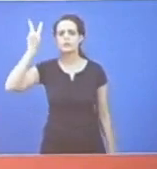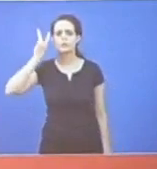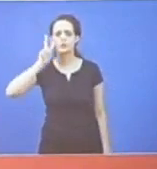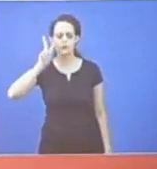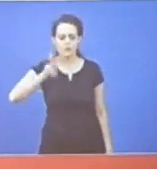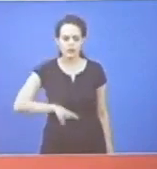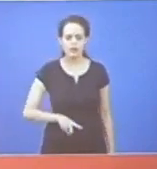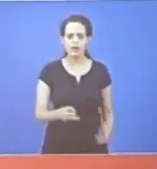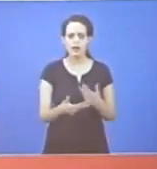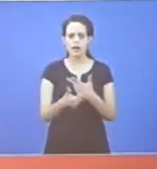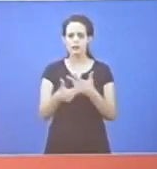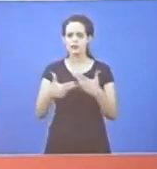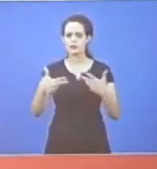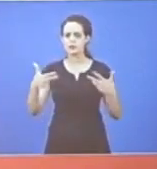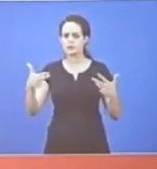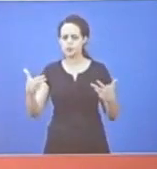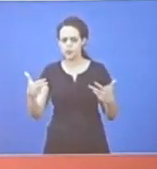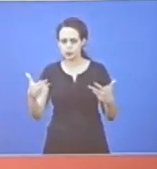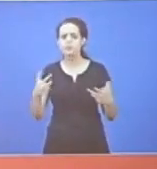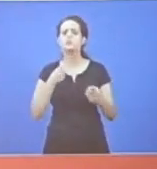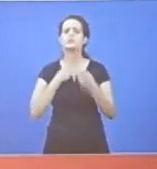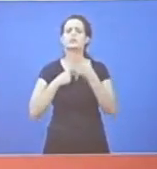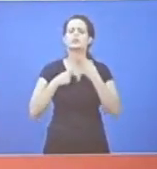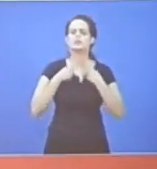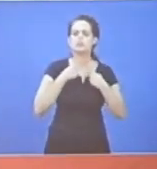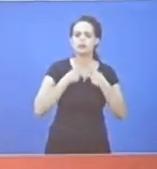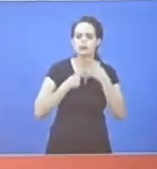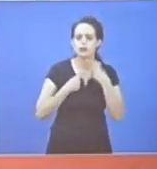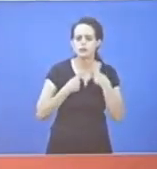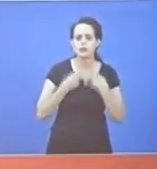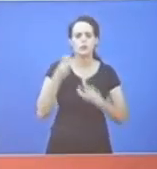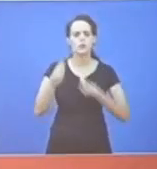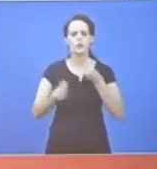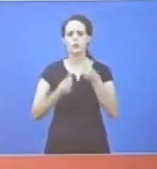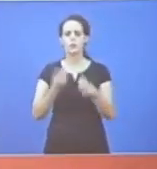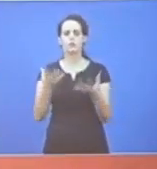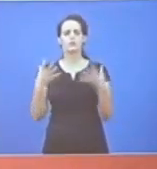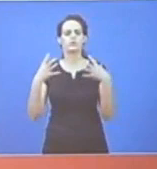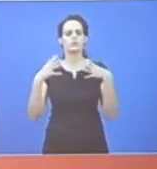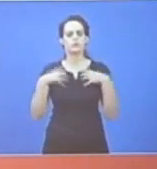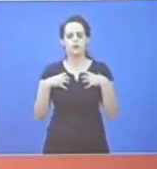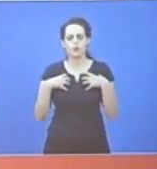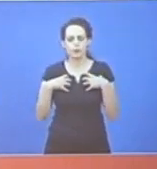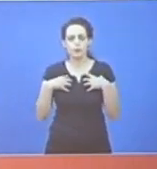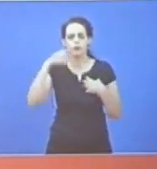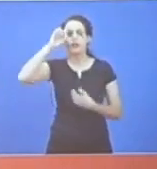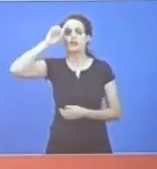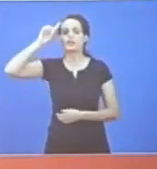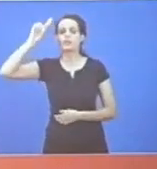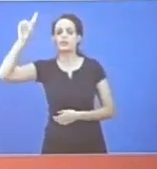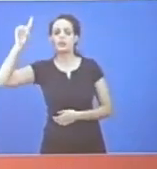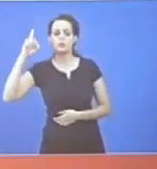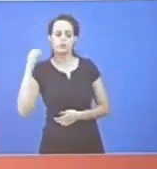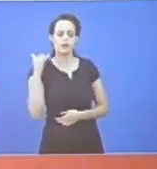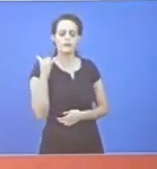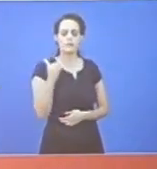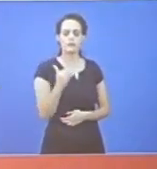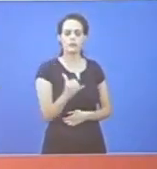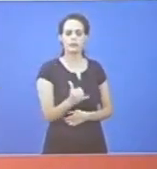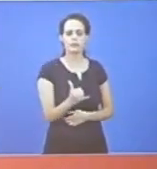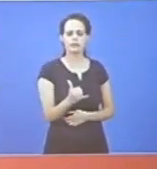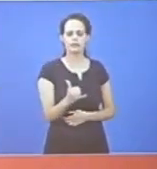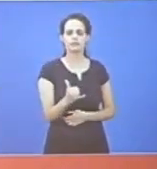God transmitted this desire and the way that he addressed.